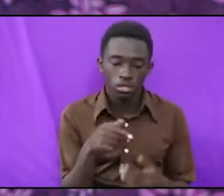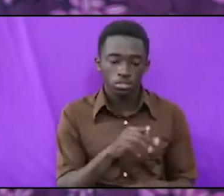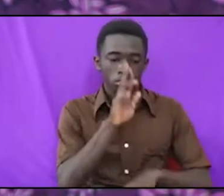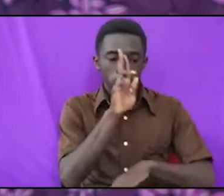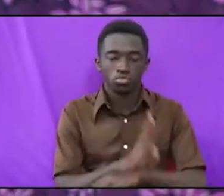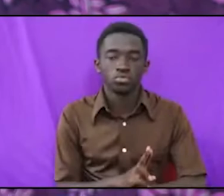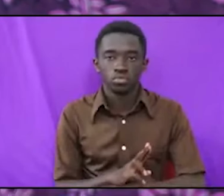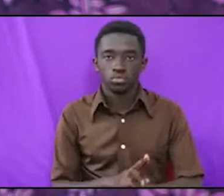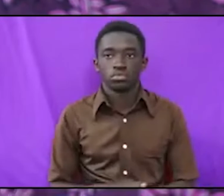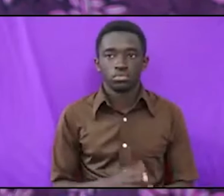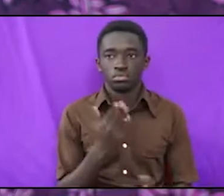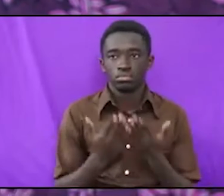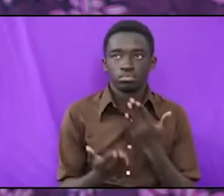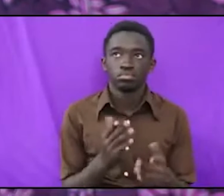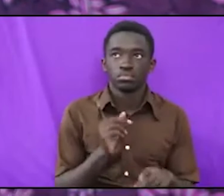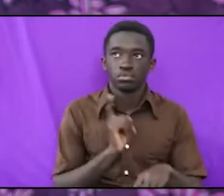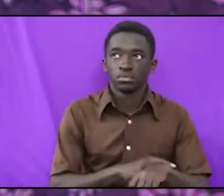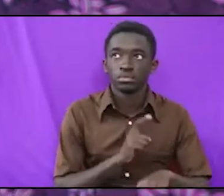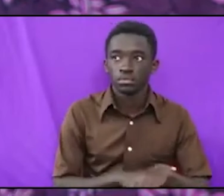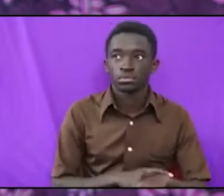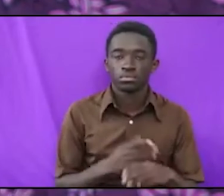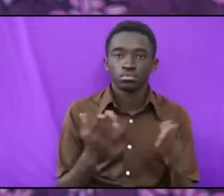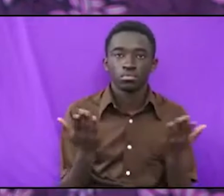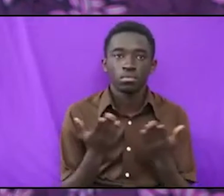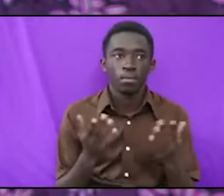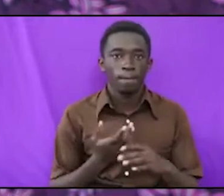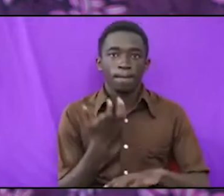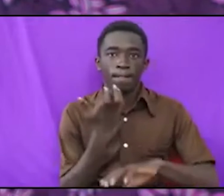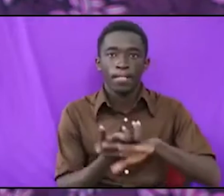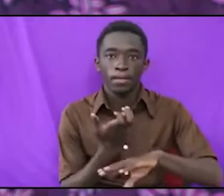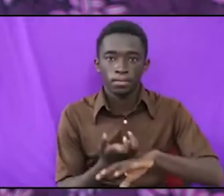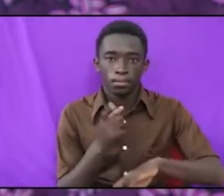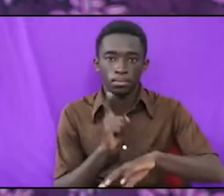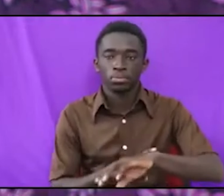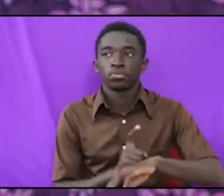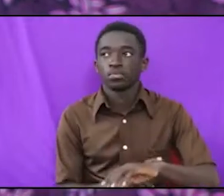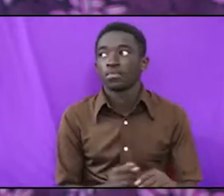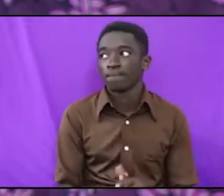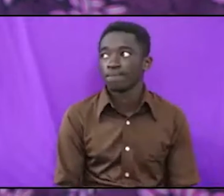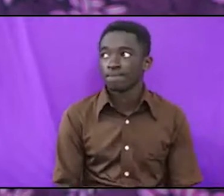even during those difficult times.